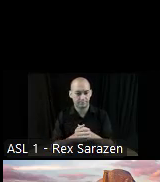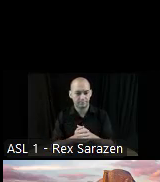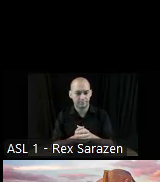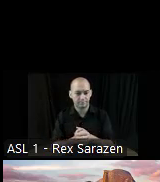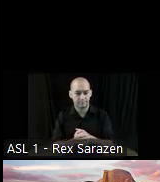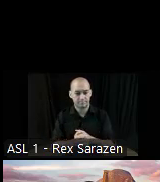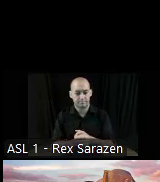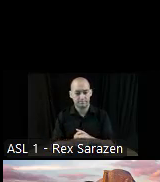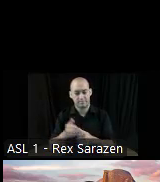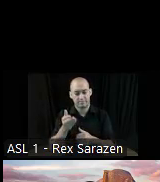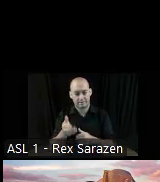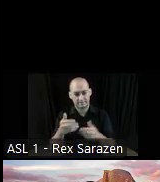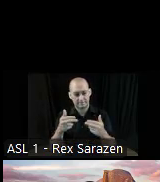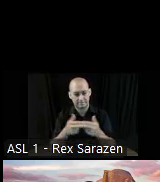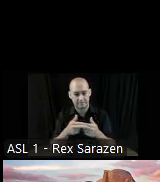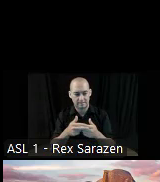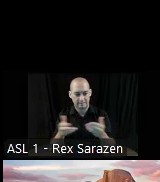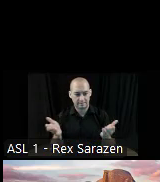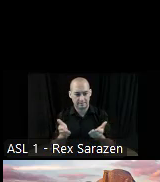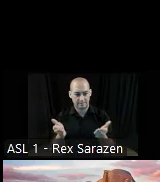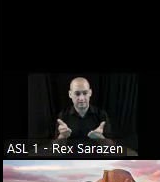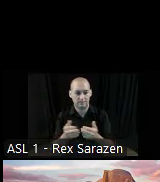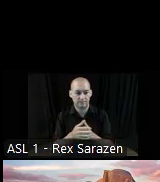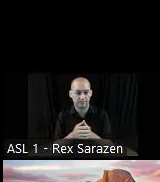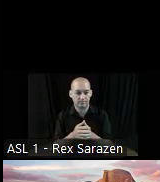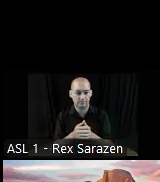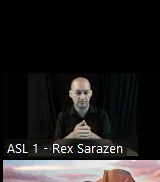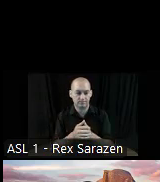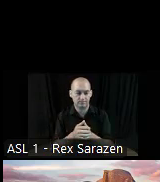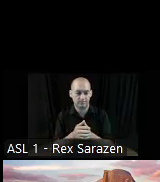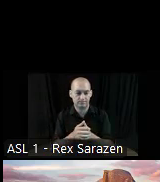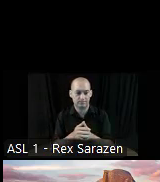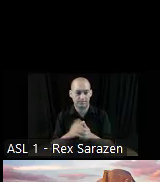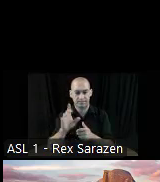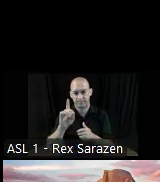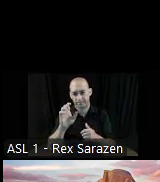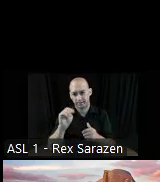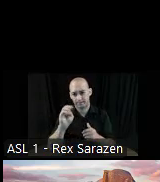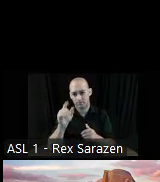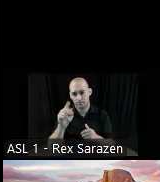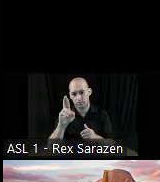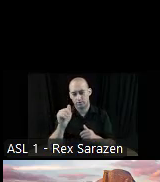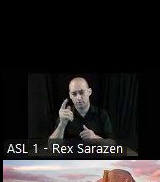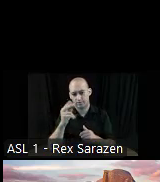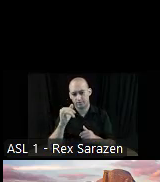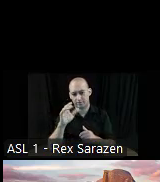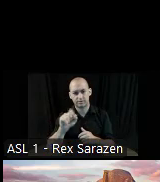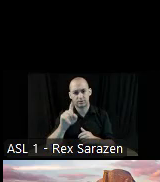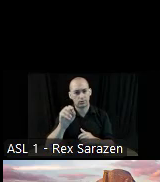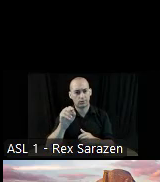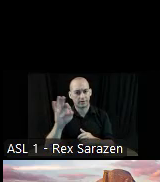So in this slide here is some demographics. There are 109